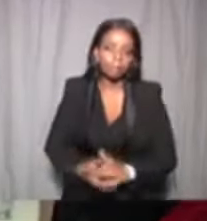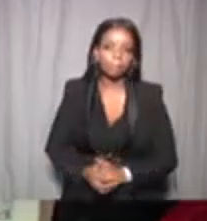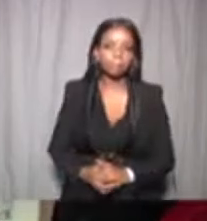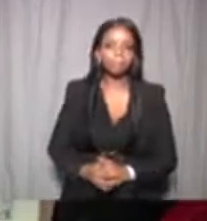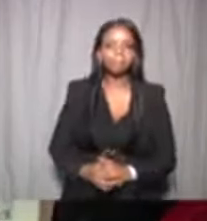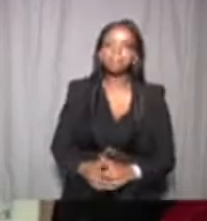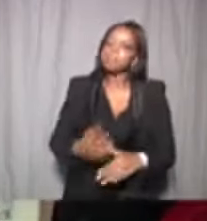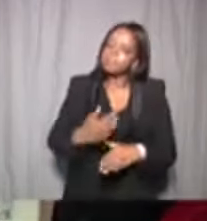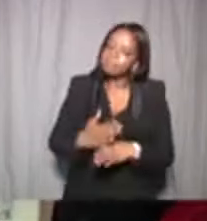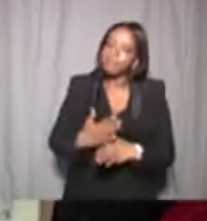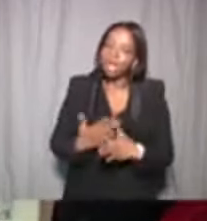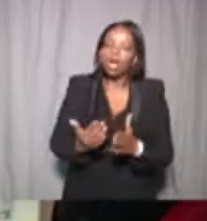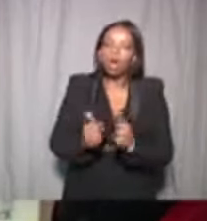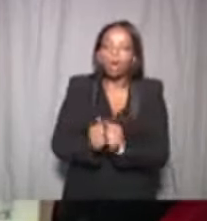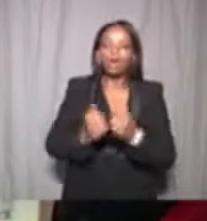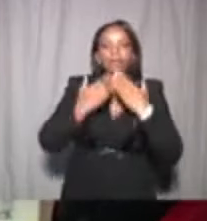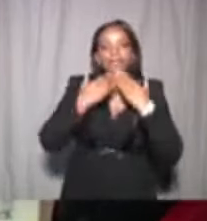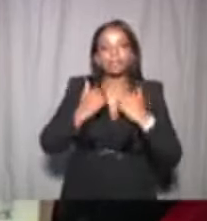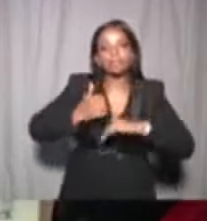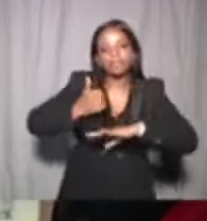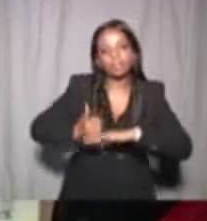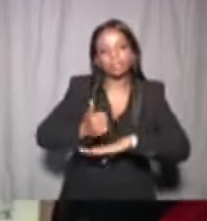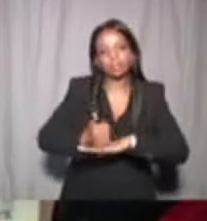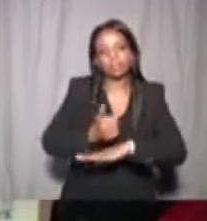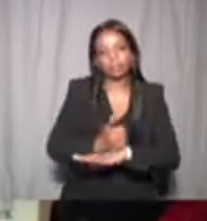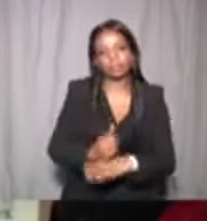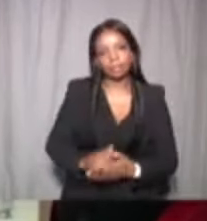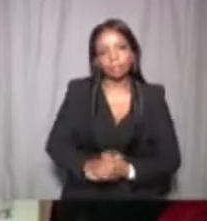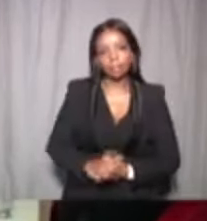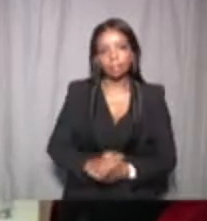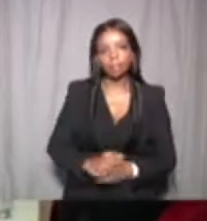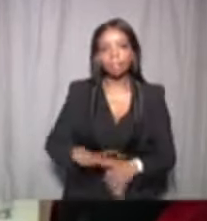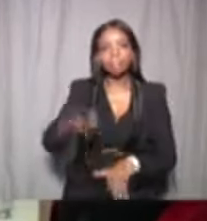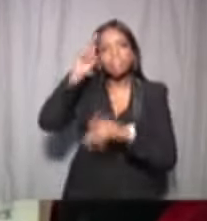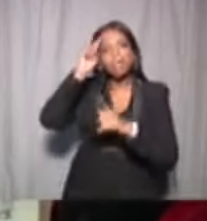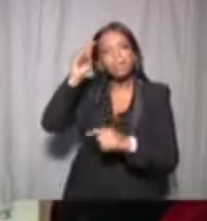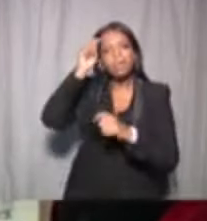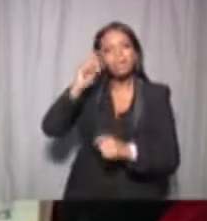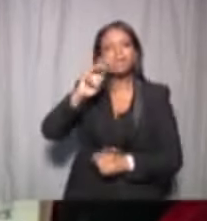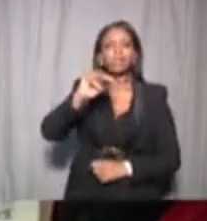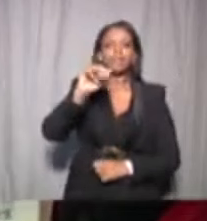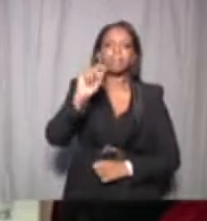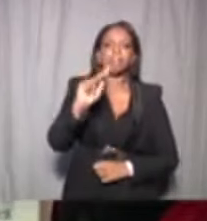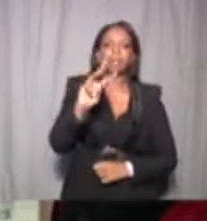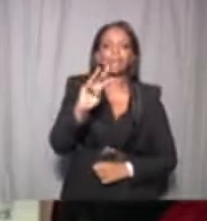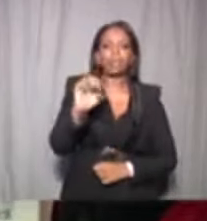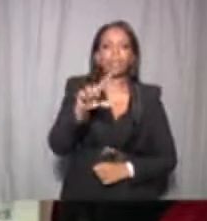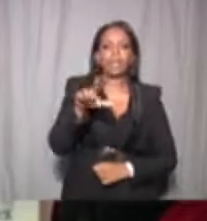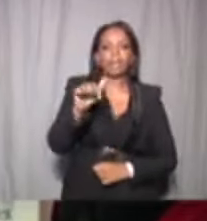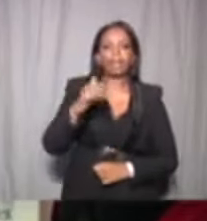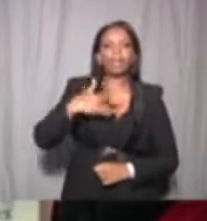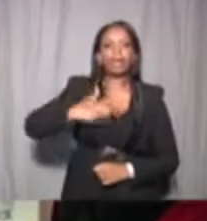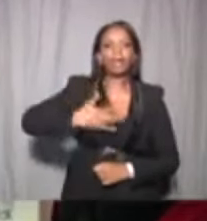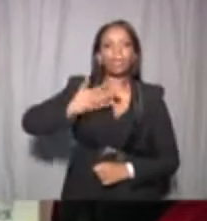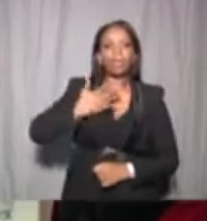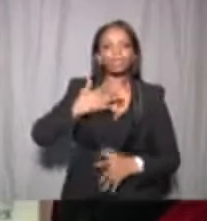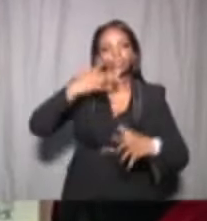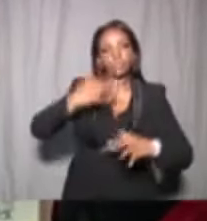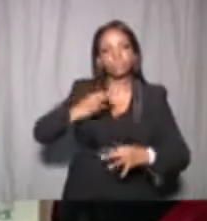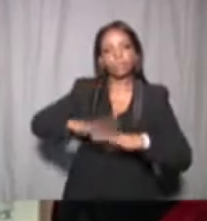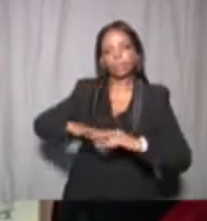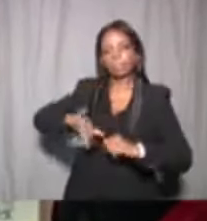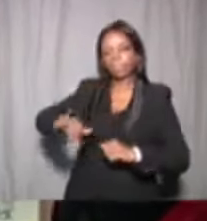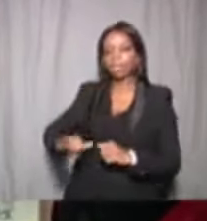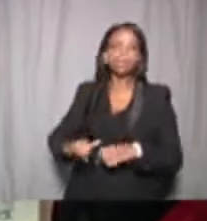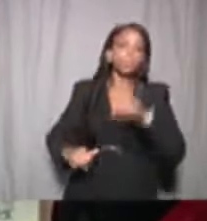Colleagues, can you sit down? Honorable Makwala, can you sit down? I want to rule on that matter. But you did not allow the